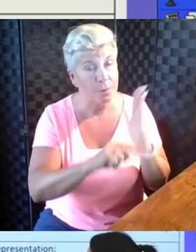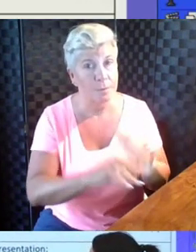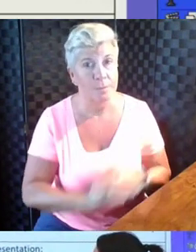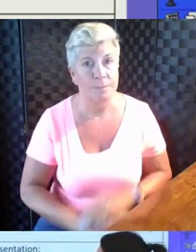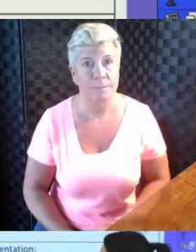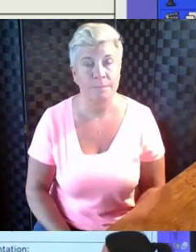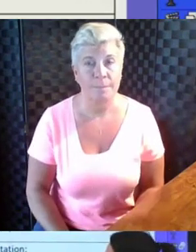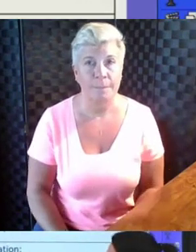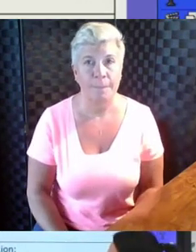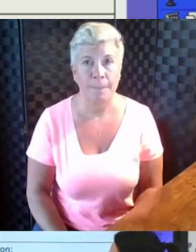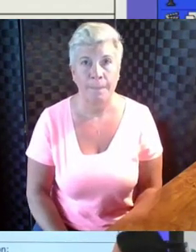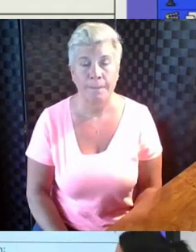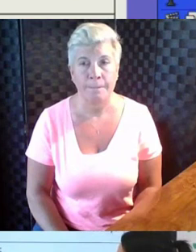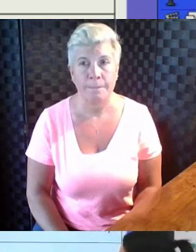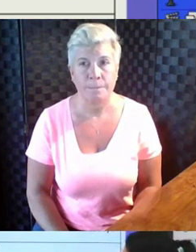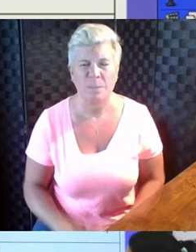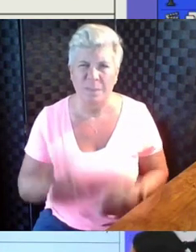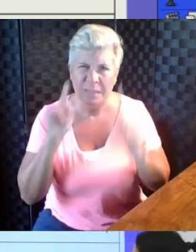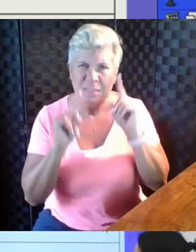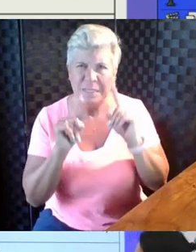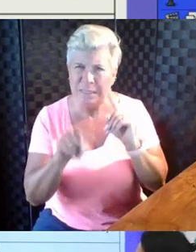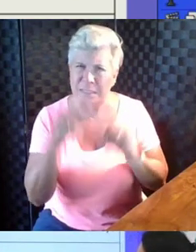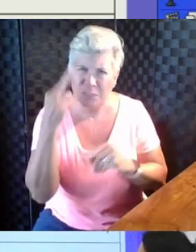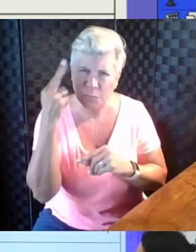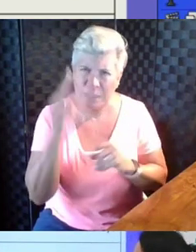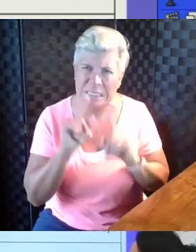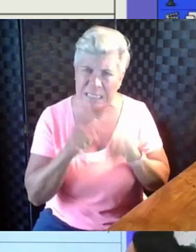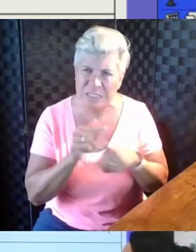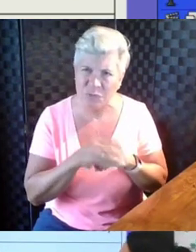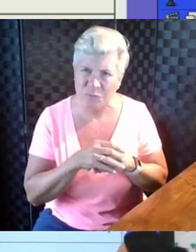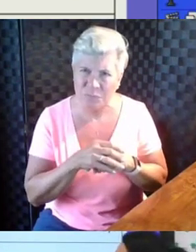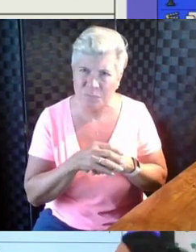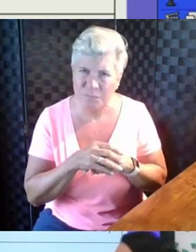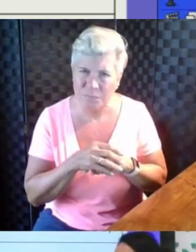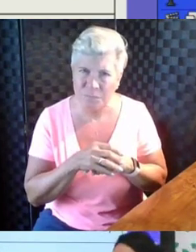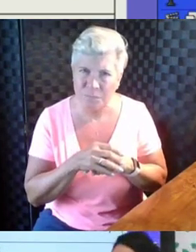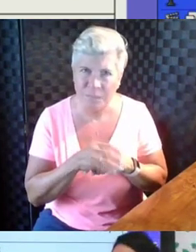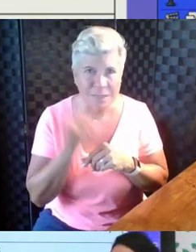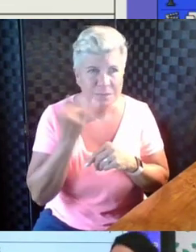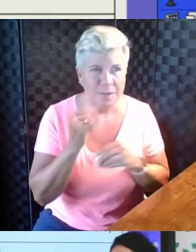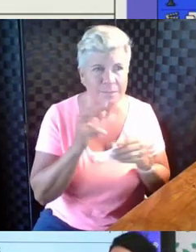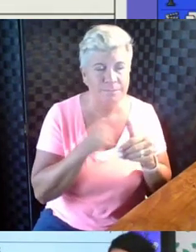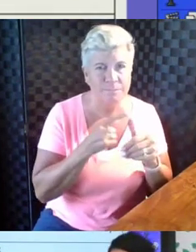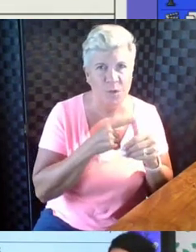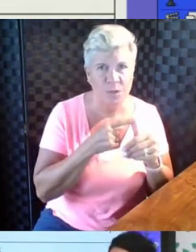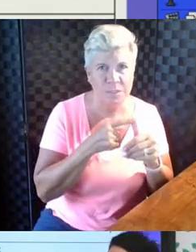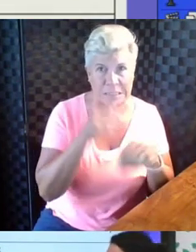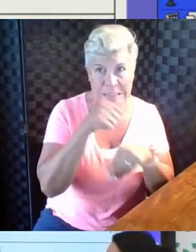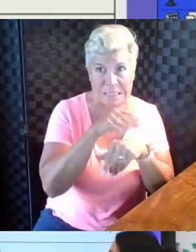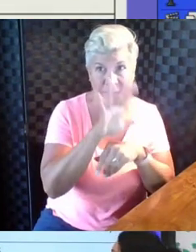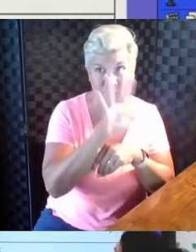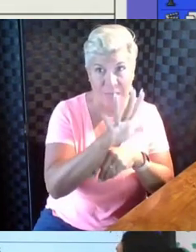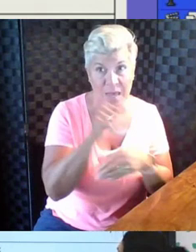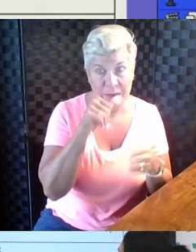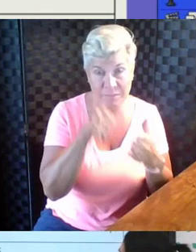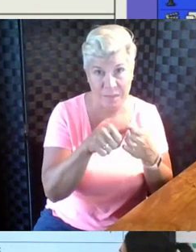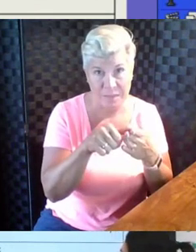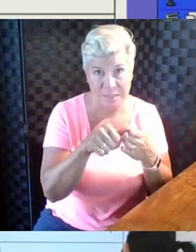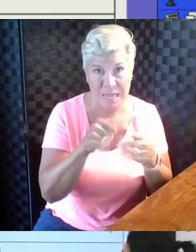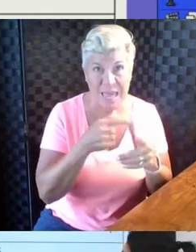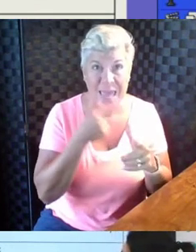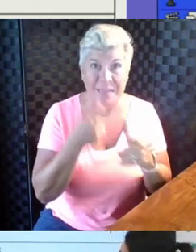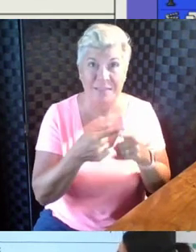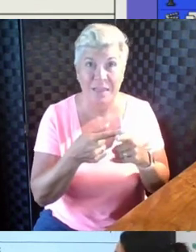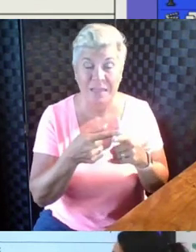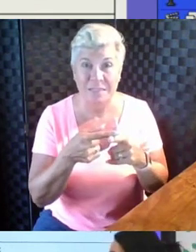label. All right, let's think. Is this a reasonable answer? If she first mailed 5 letters and